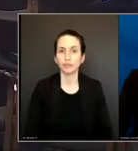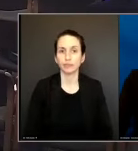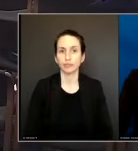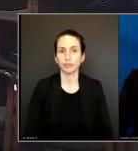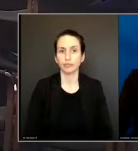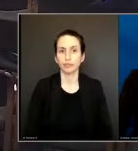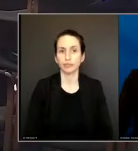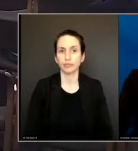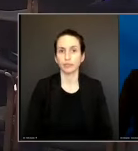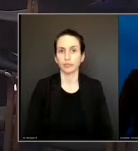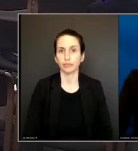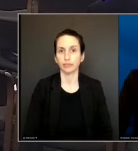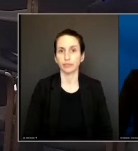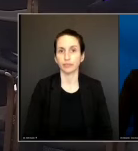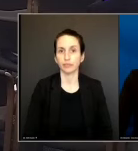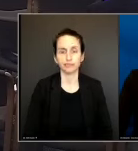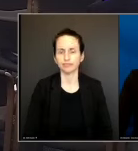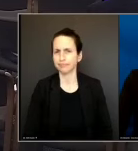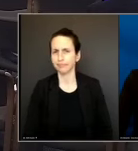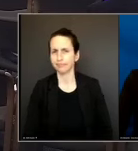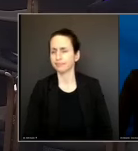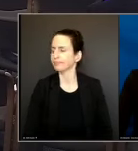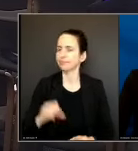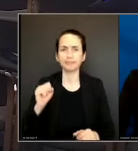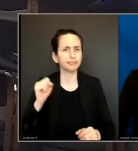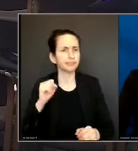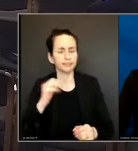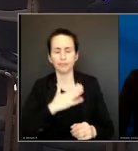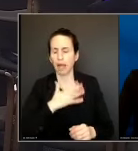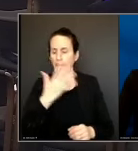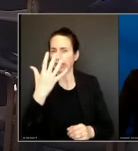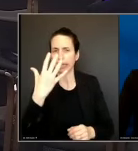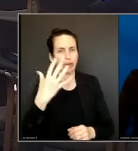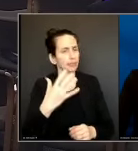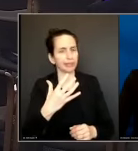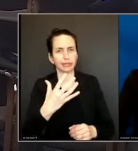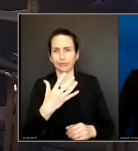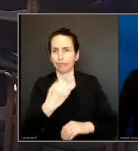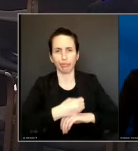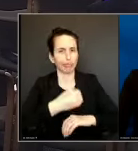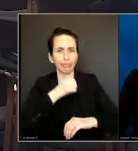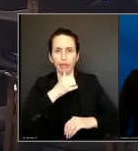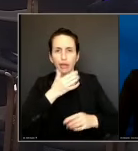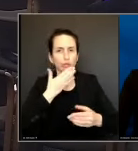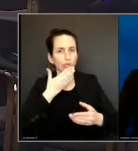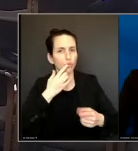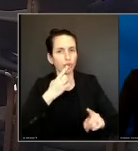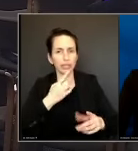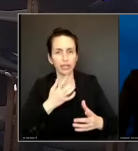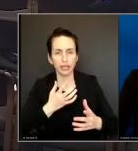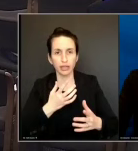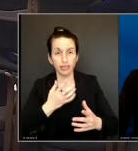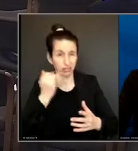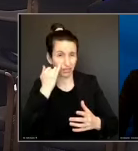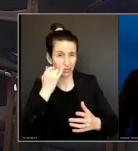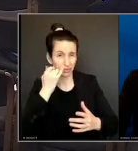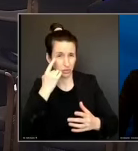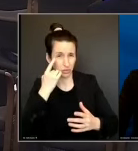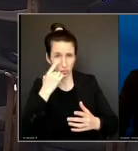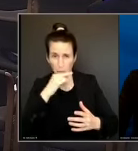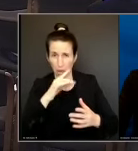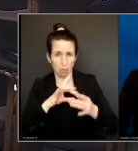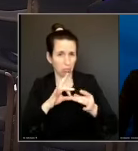Yes, I don't seem to be able to get my camera quite working, but I'll testify verbally if that's okay. Oh, that would be wonderful. My name